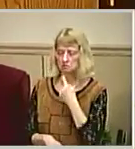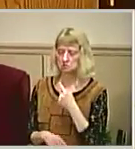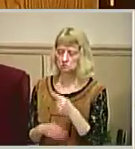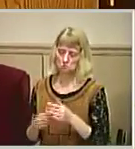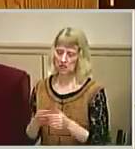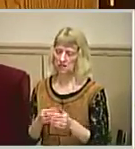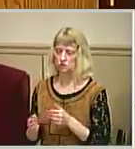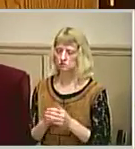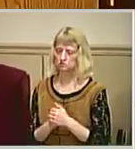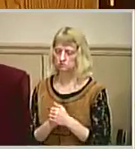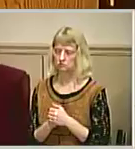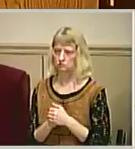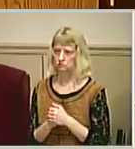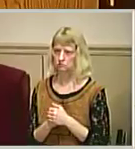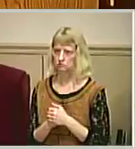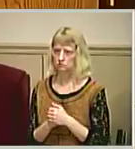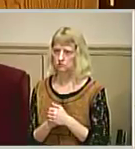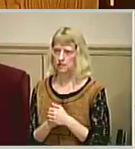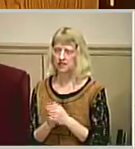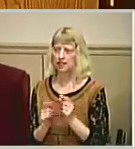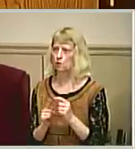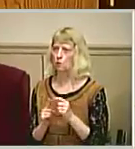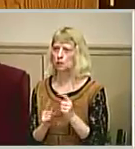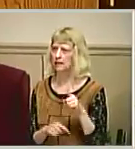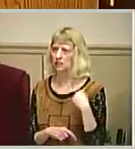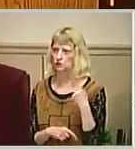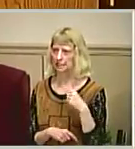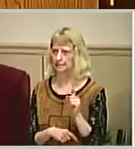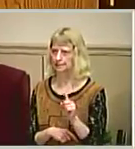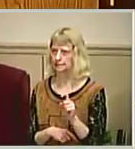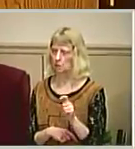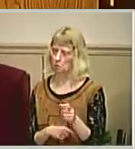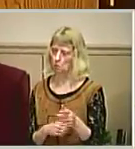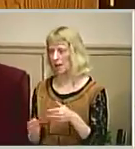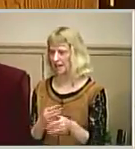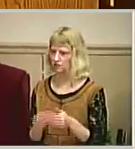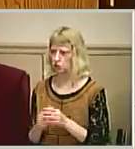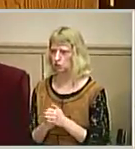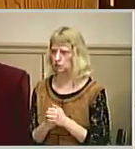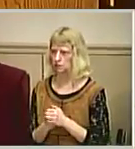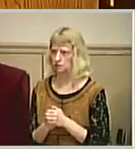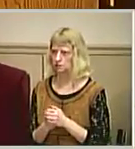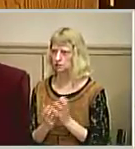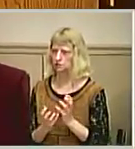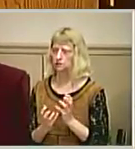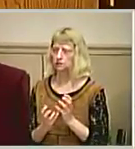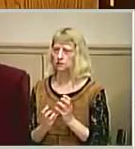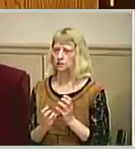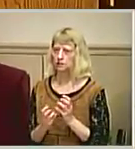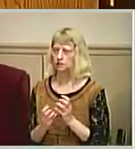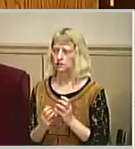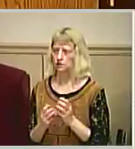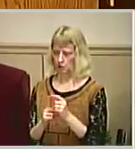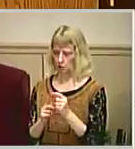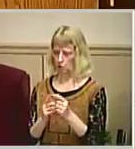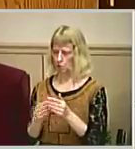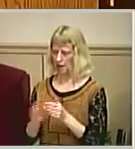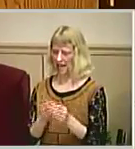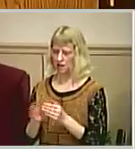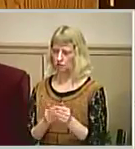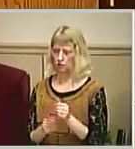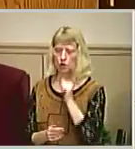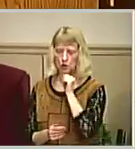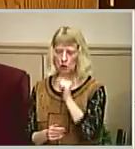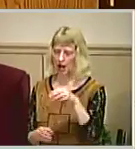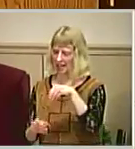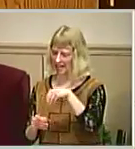whatever. Doesn't that word drive you nuts? Whatever. You know, the concept of whatever should not be in